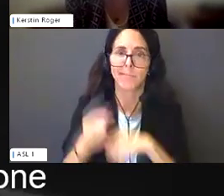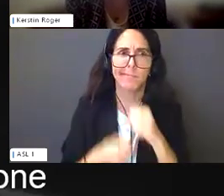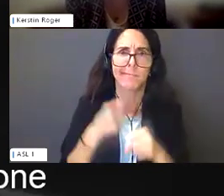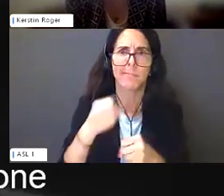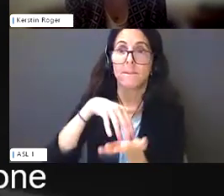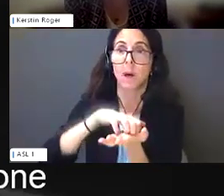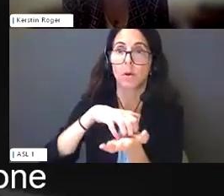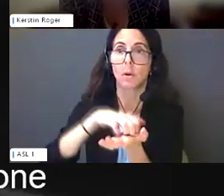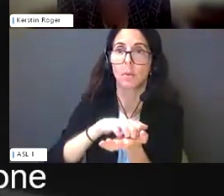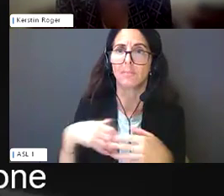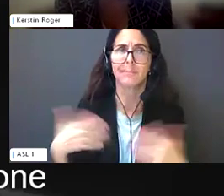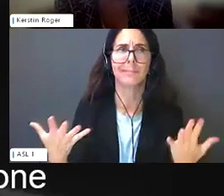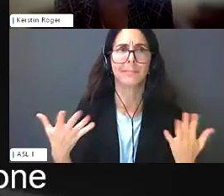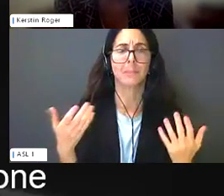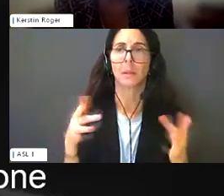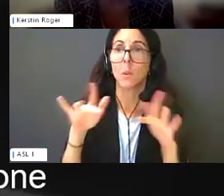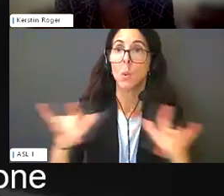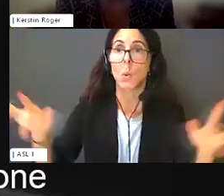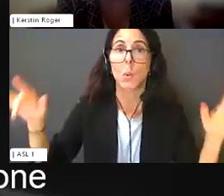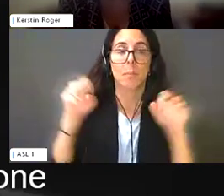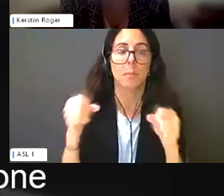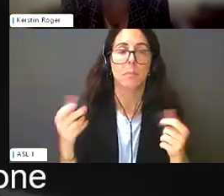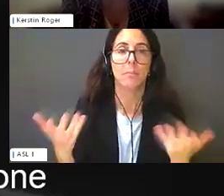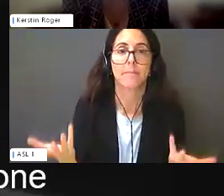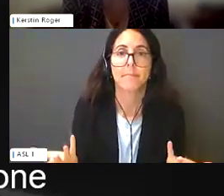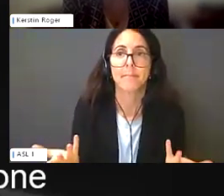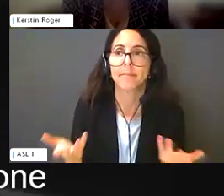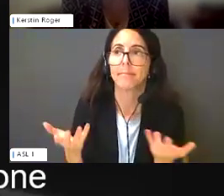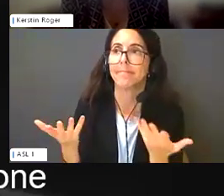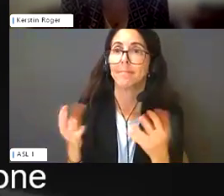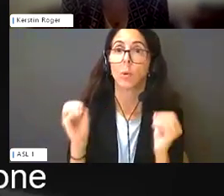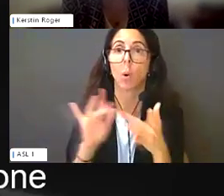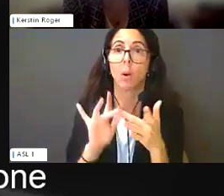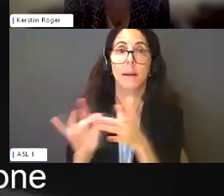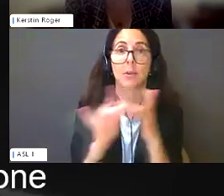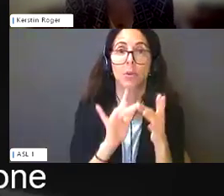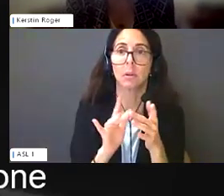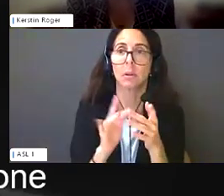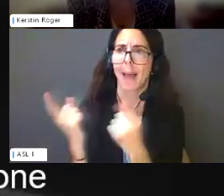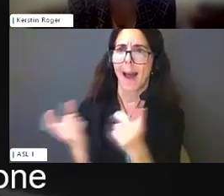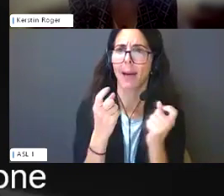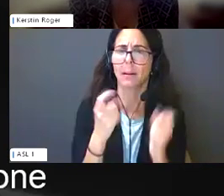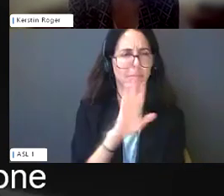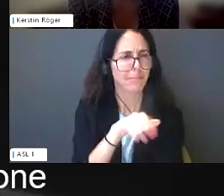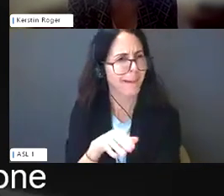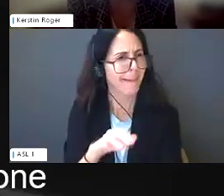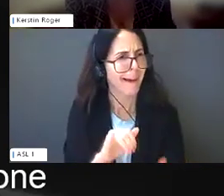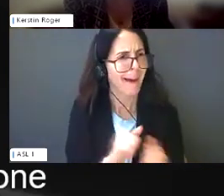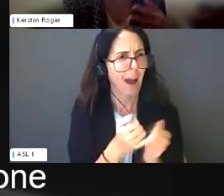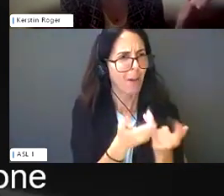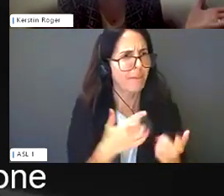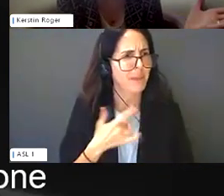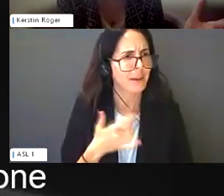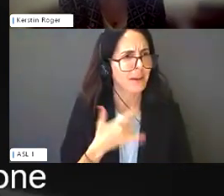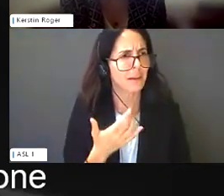They don't actually have anyone else to talk about. And nobody else is asking them, how are you doing? How do you feel?